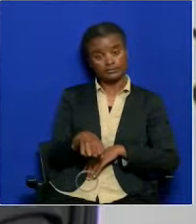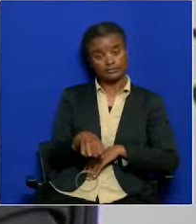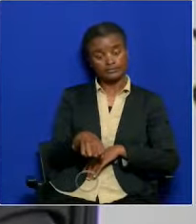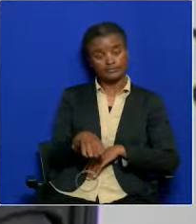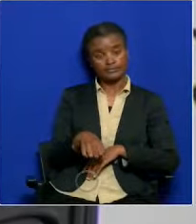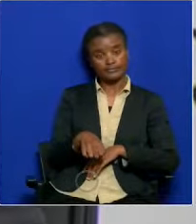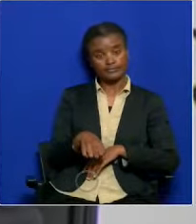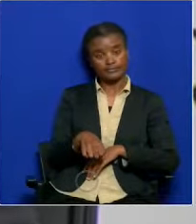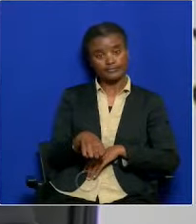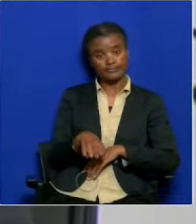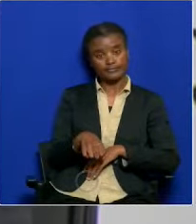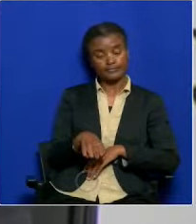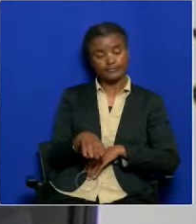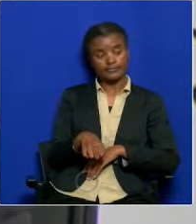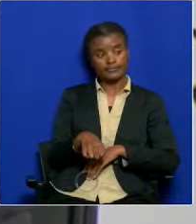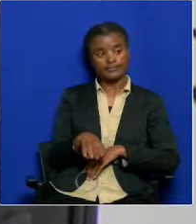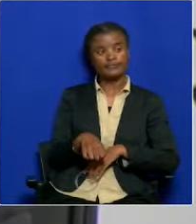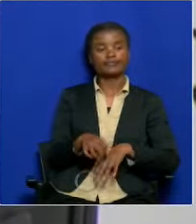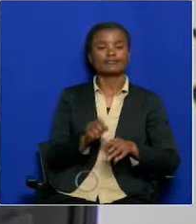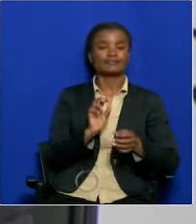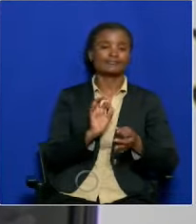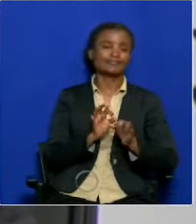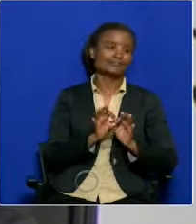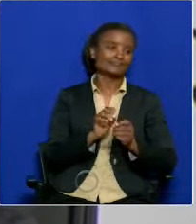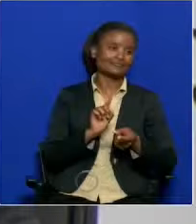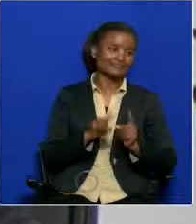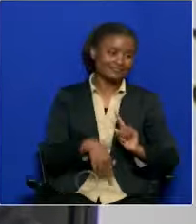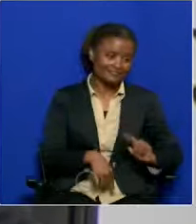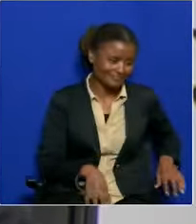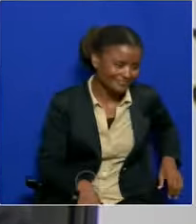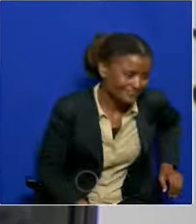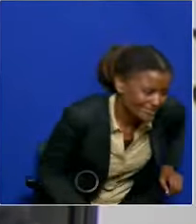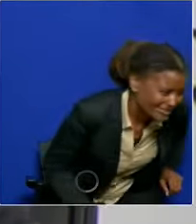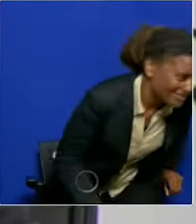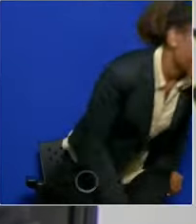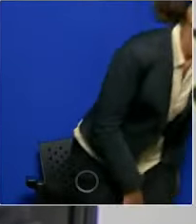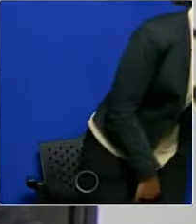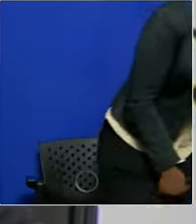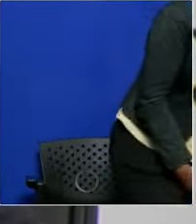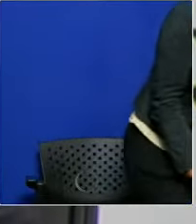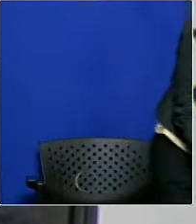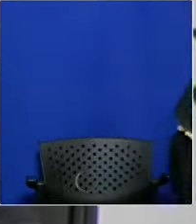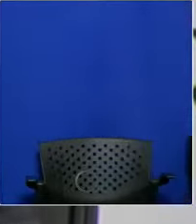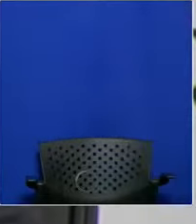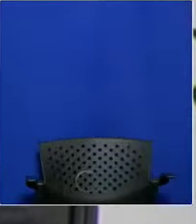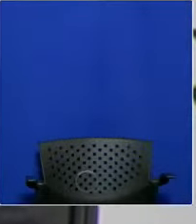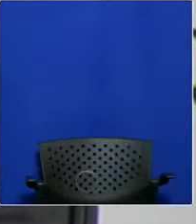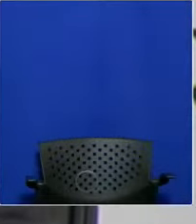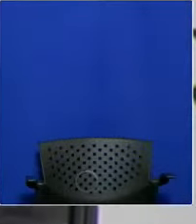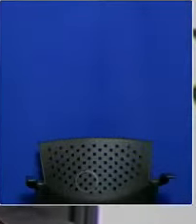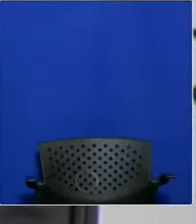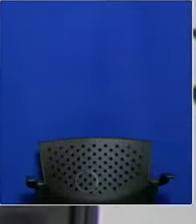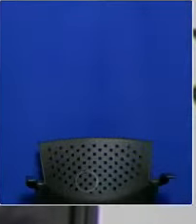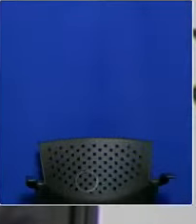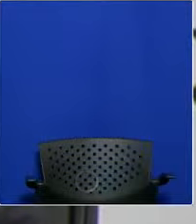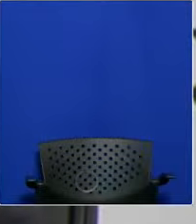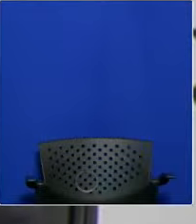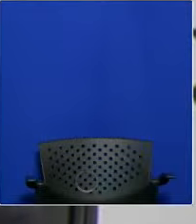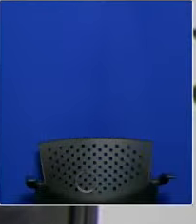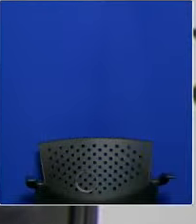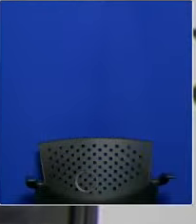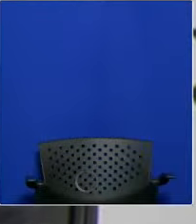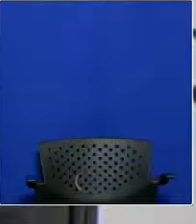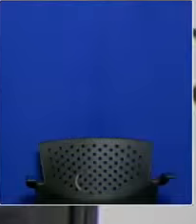one, as I said in my statement, I said I take more for if there is surplus with the parts or